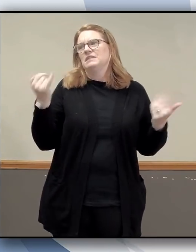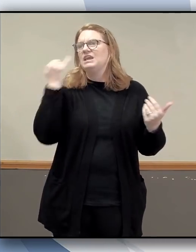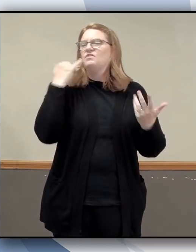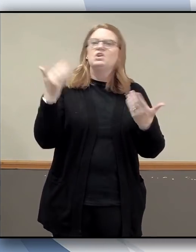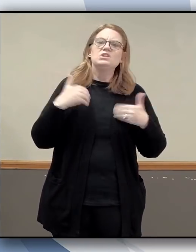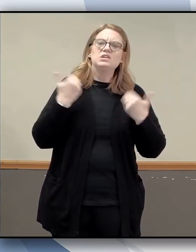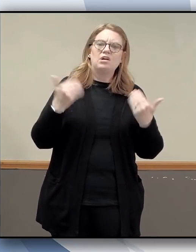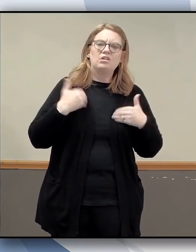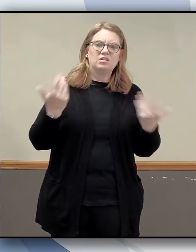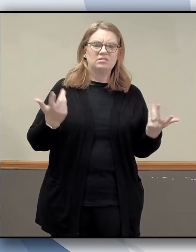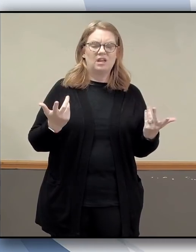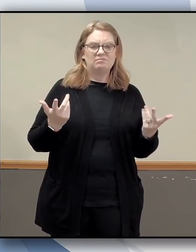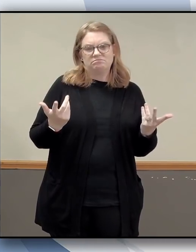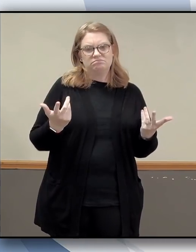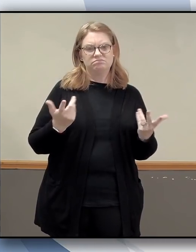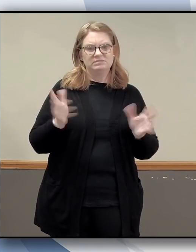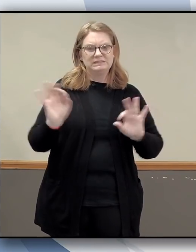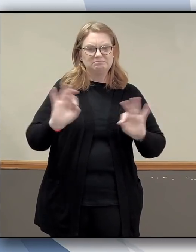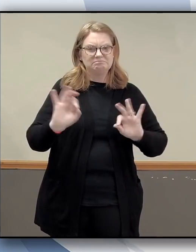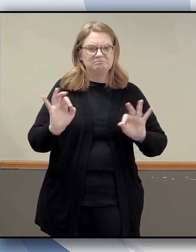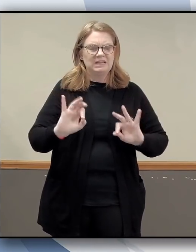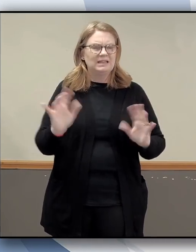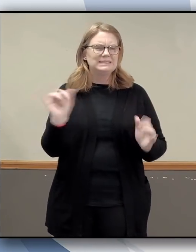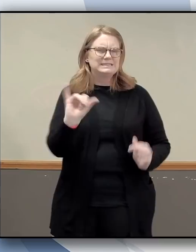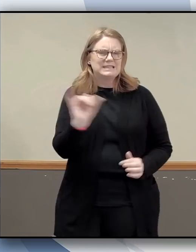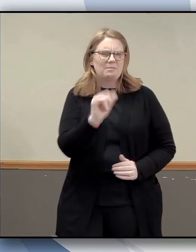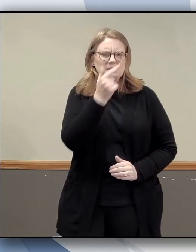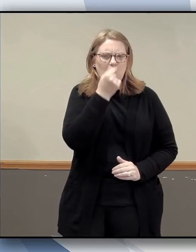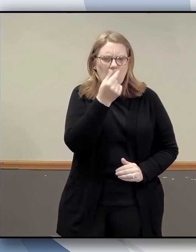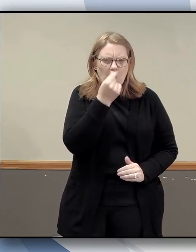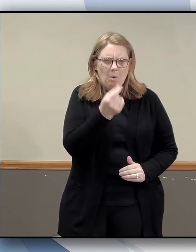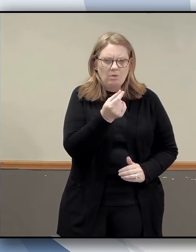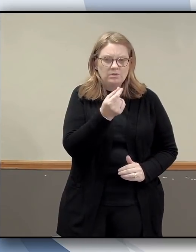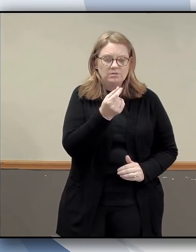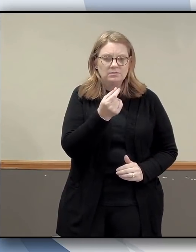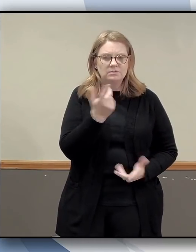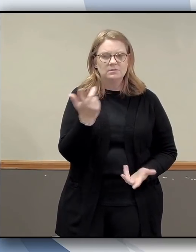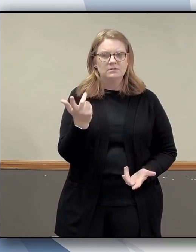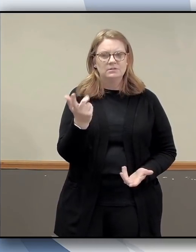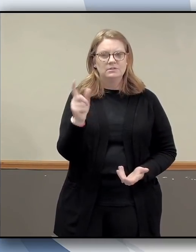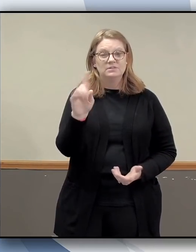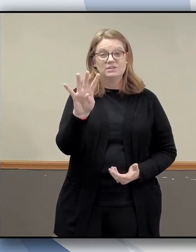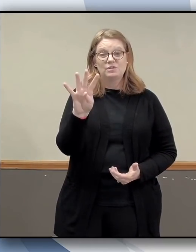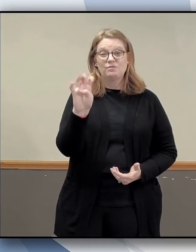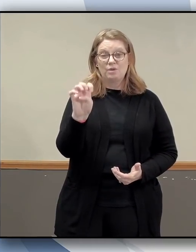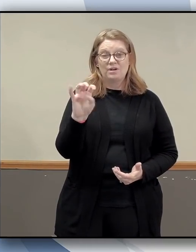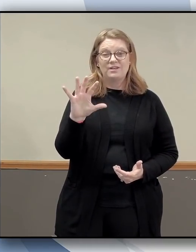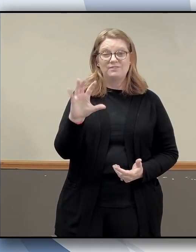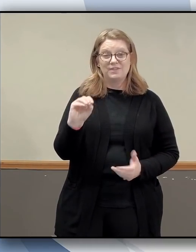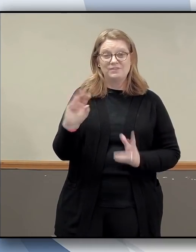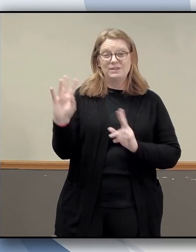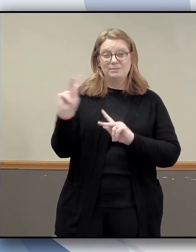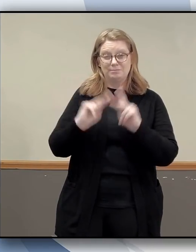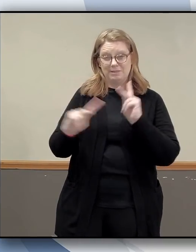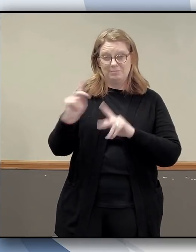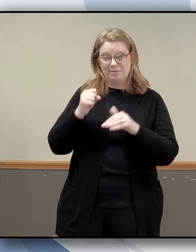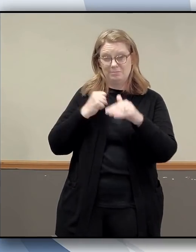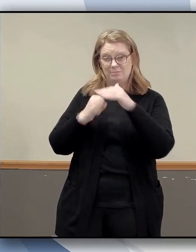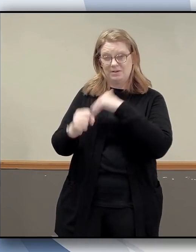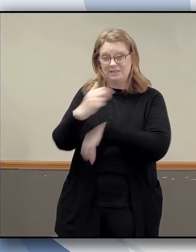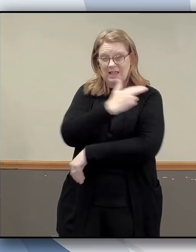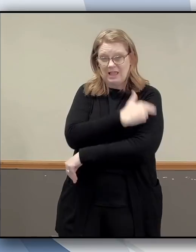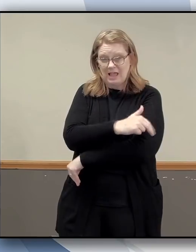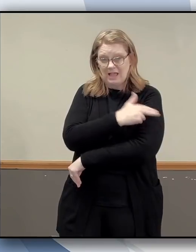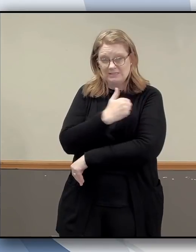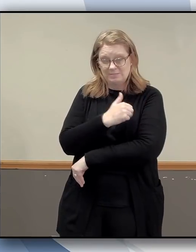younger, then it's no more than getting a cold or something like that. There have been 450 people hospitalized.